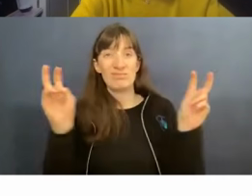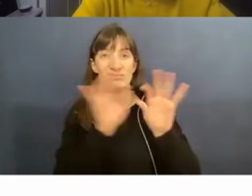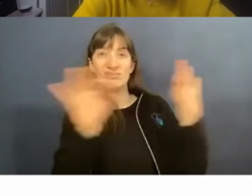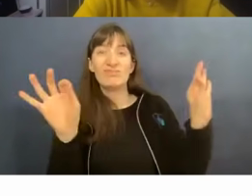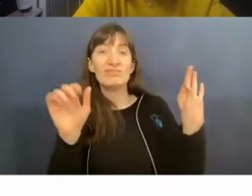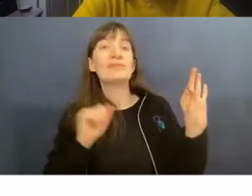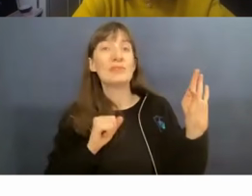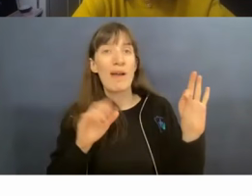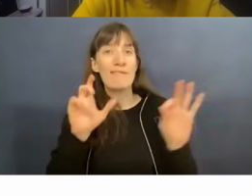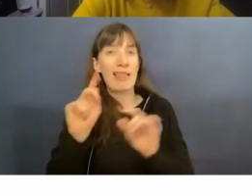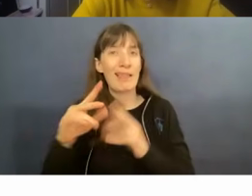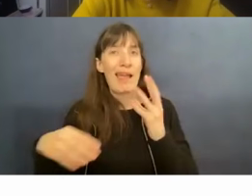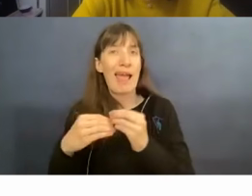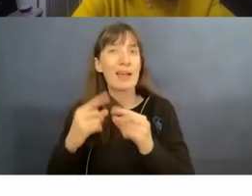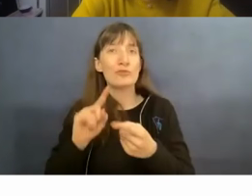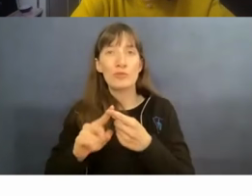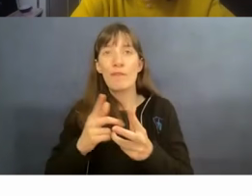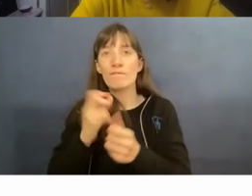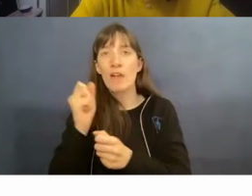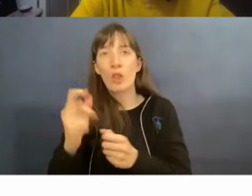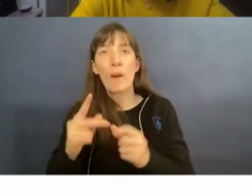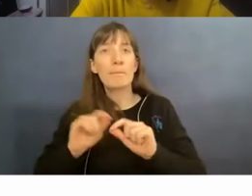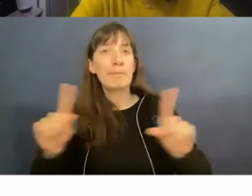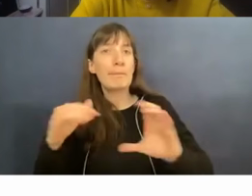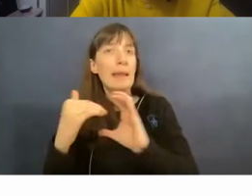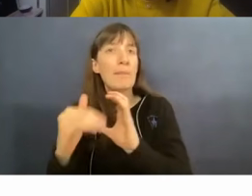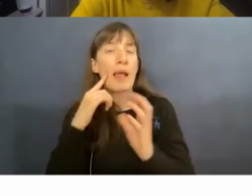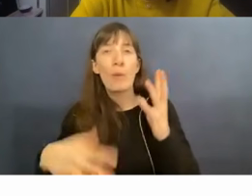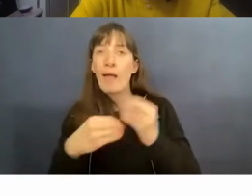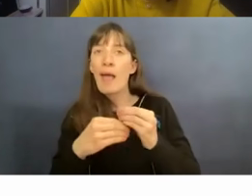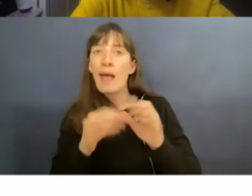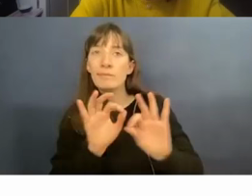that in a follow-up email if people are interested in that.